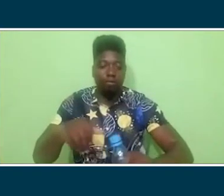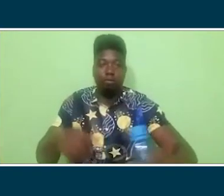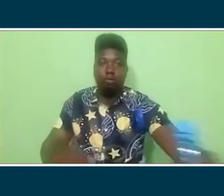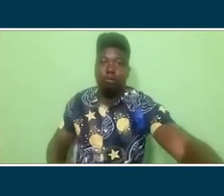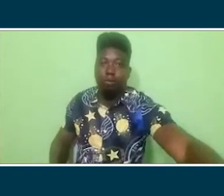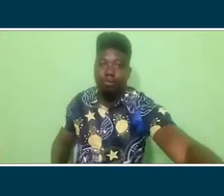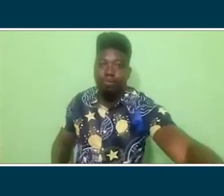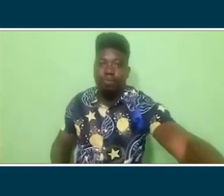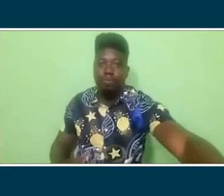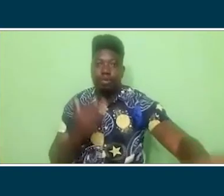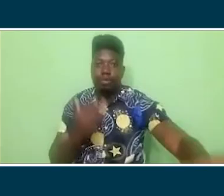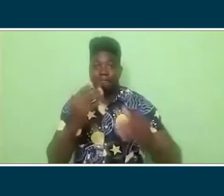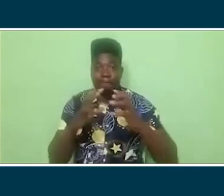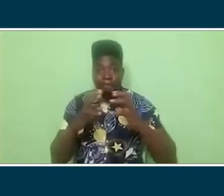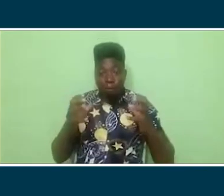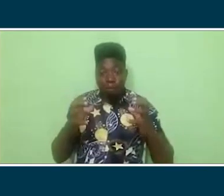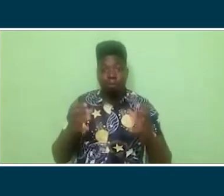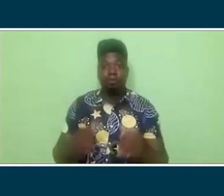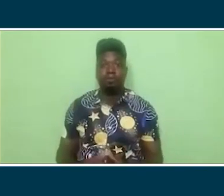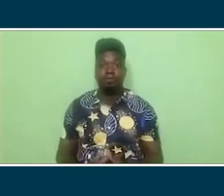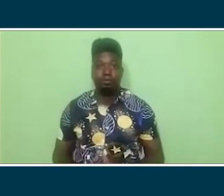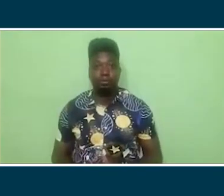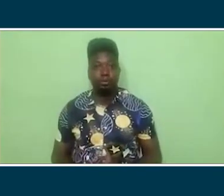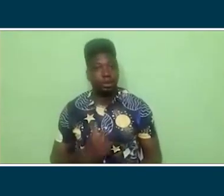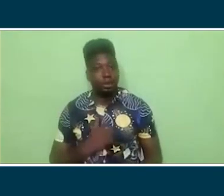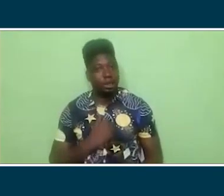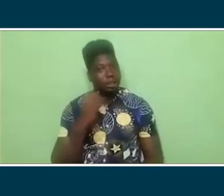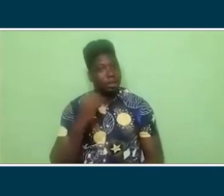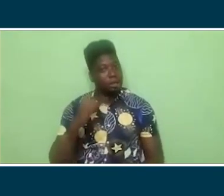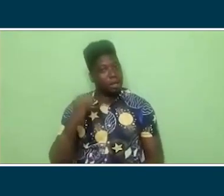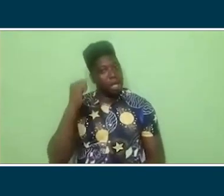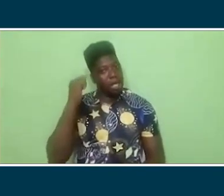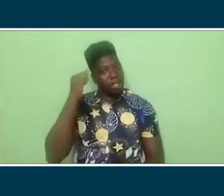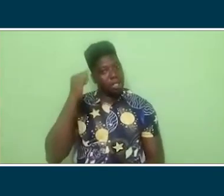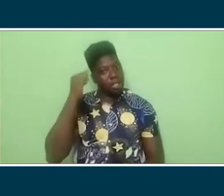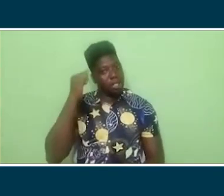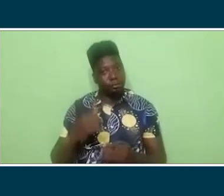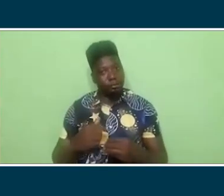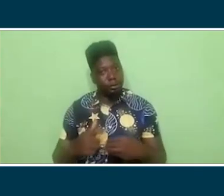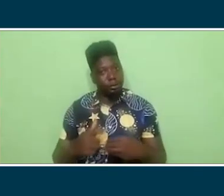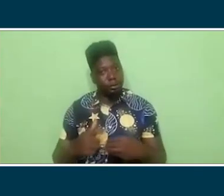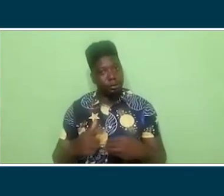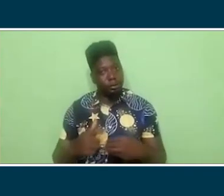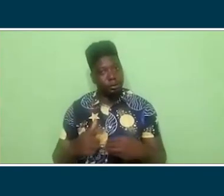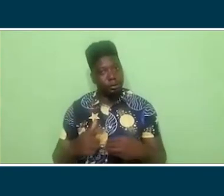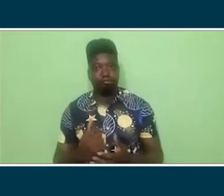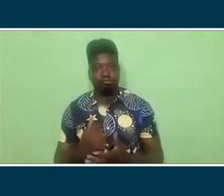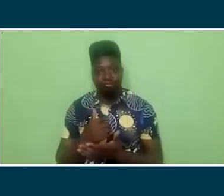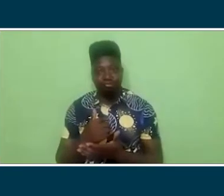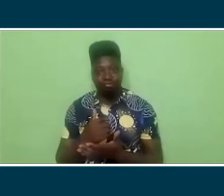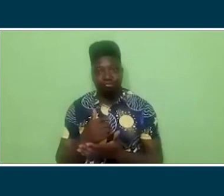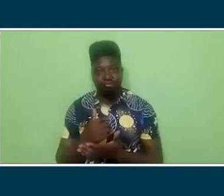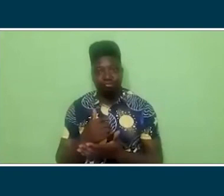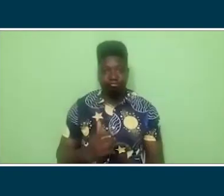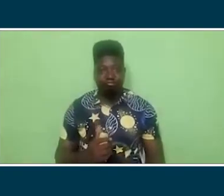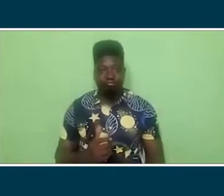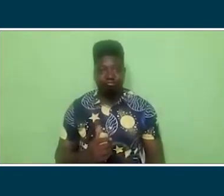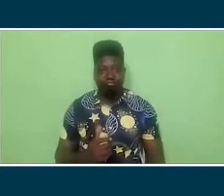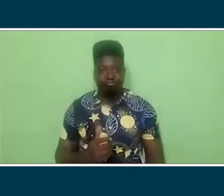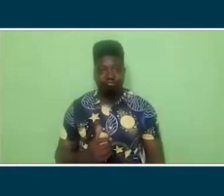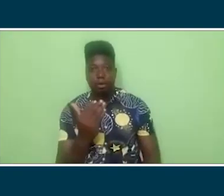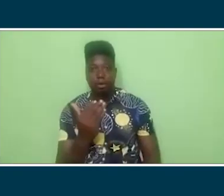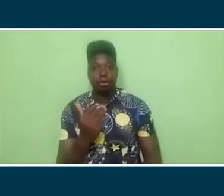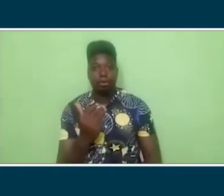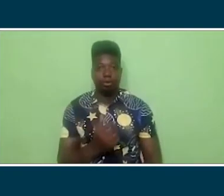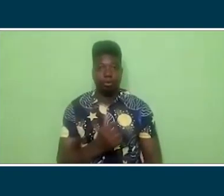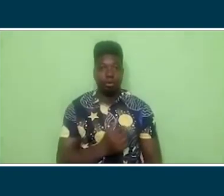Leticia. So I've been thinking about, so mind blown here. So thank you also, Ari and Lindsay and Leticia,